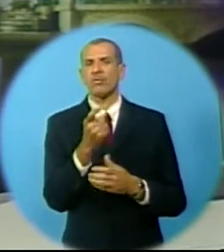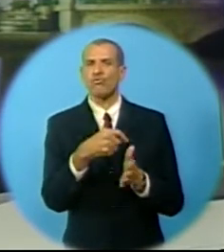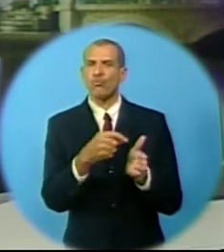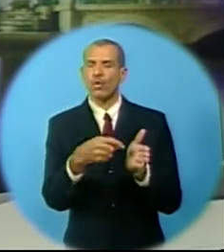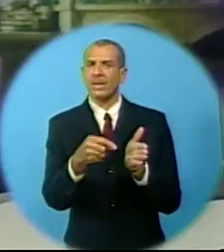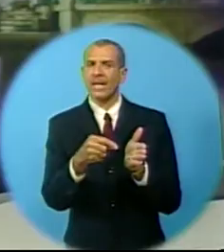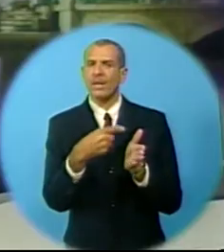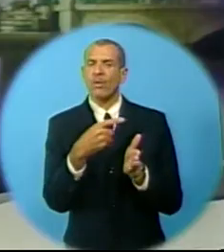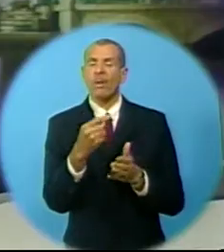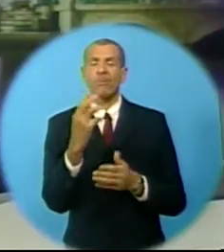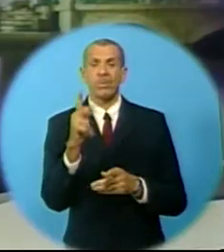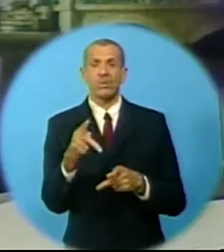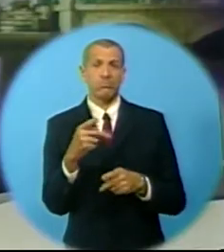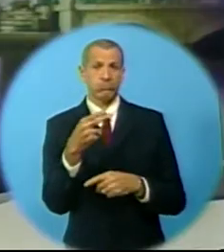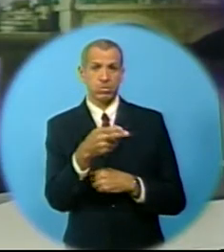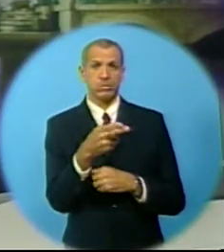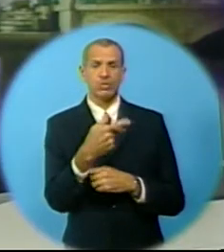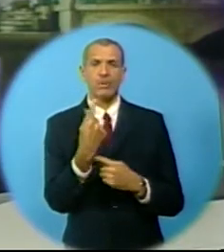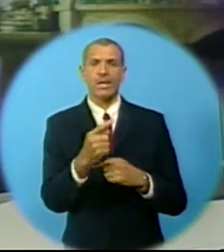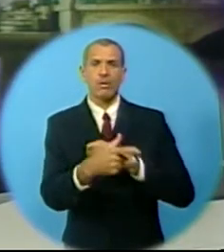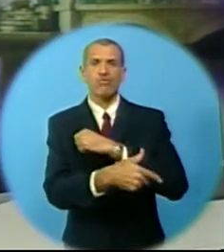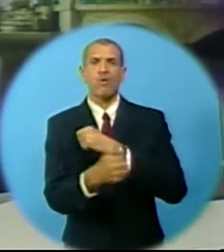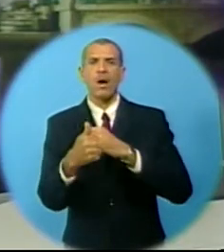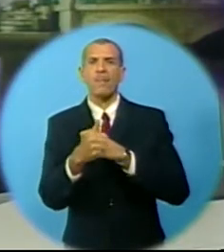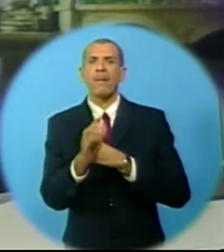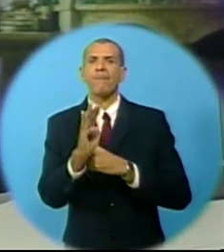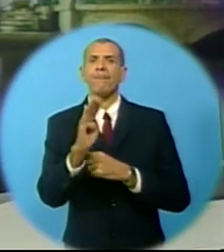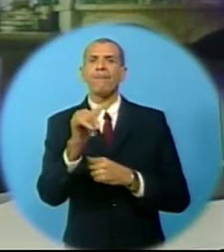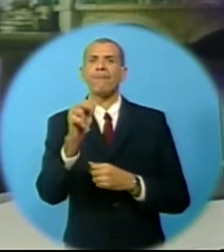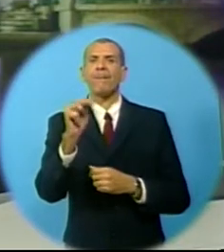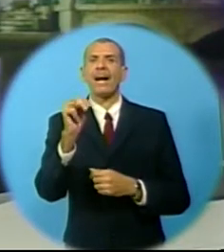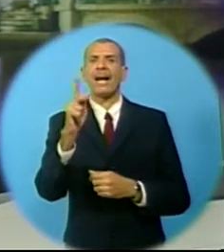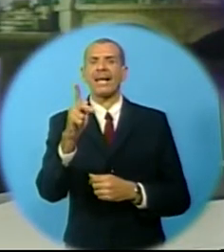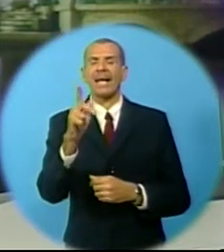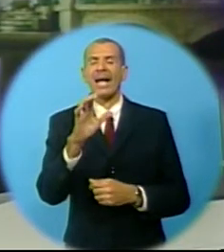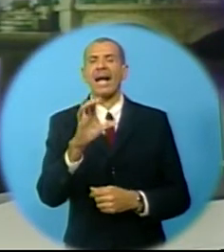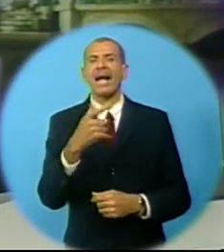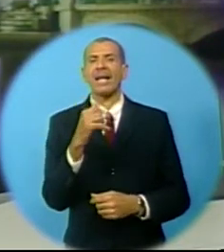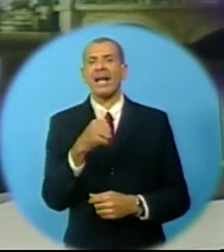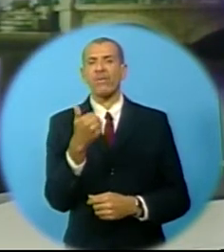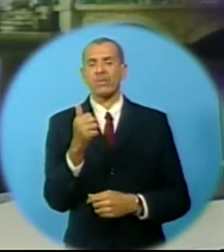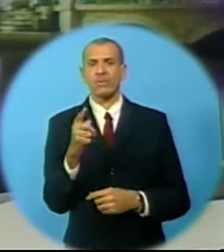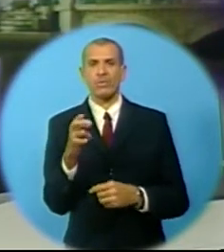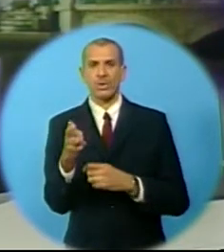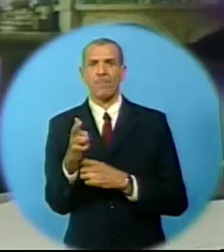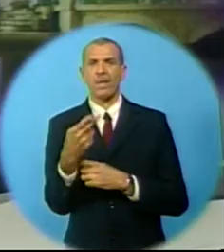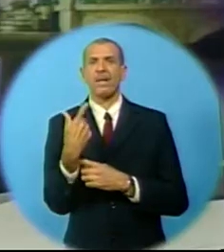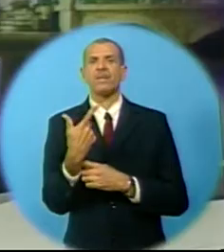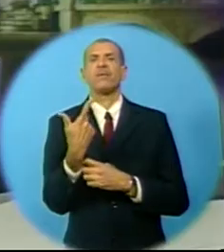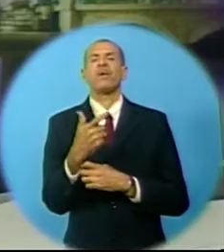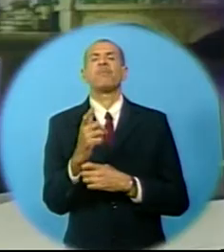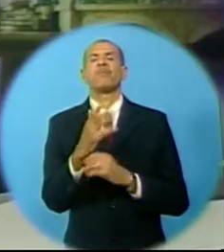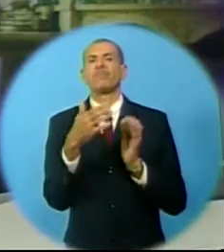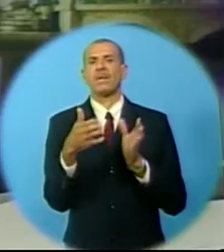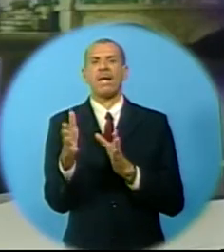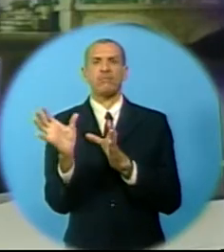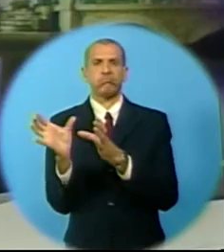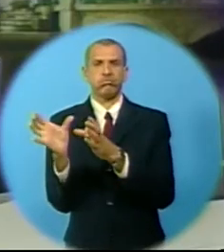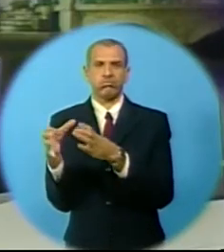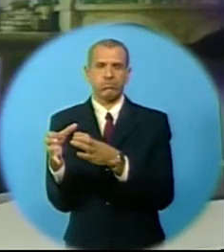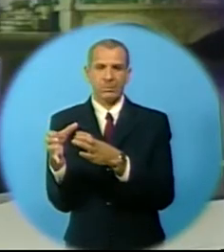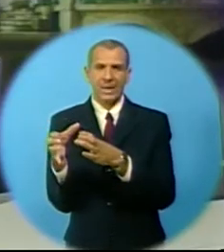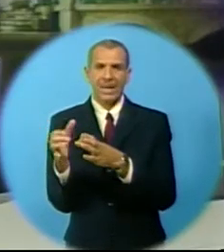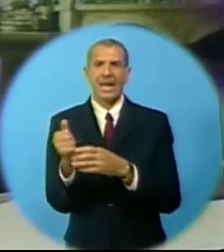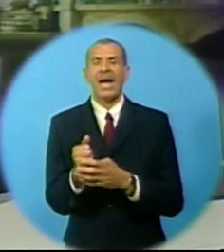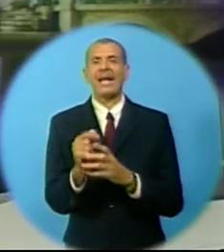was shot while attempting to rob a bank client, and another was allegedly shot by members of the Major Organized Crime and Anti-Corruption